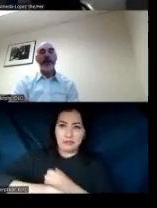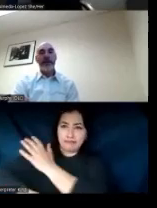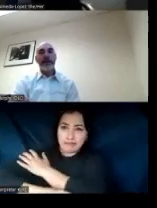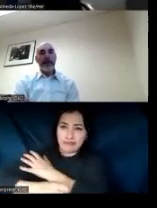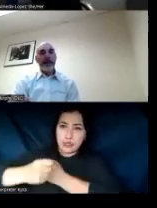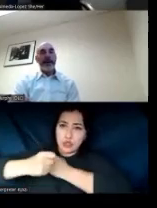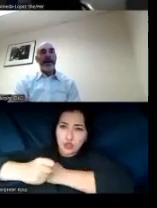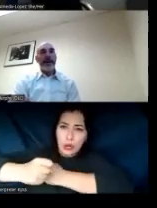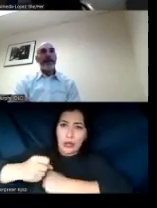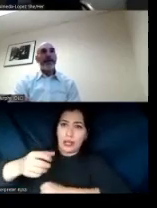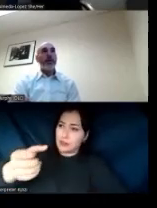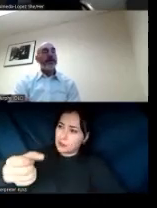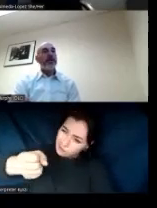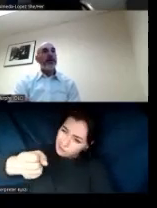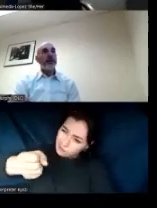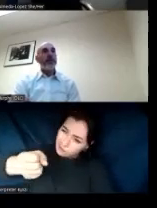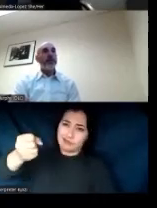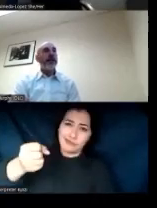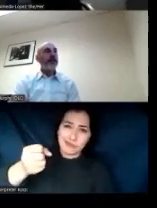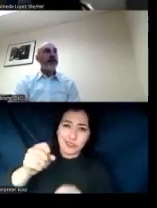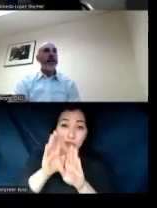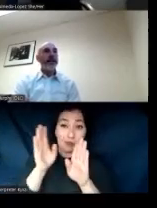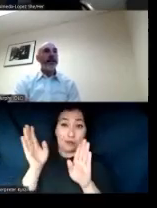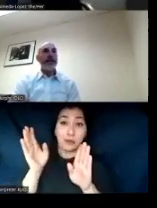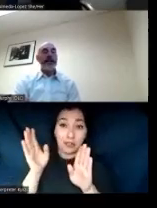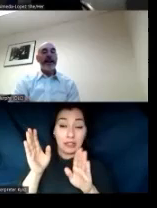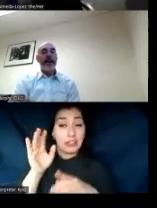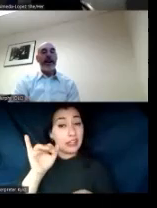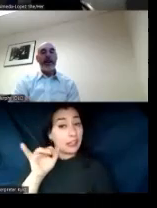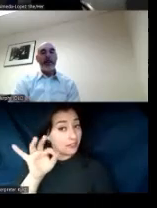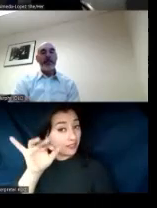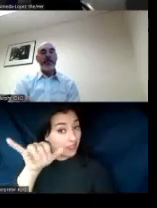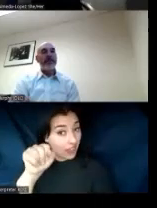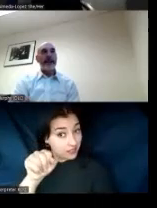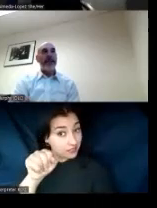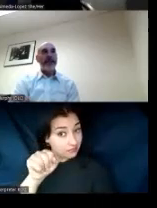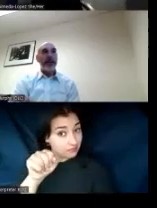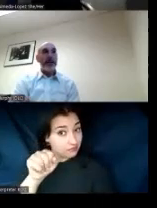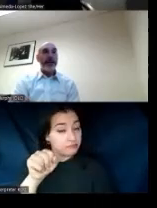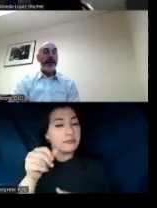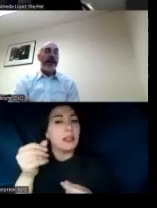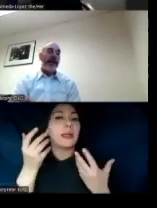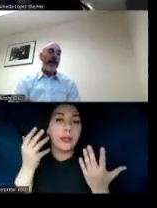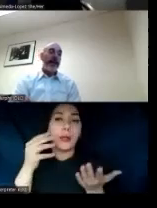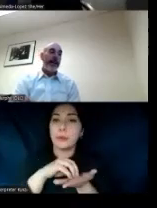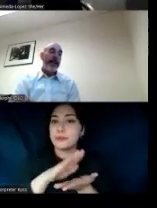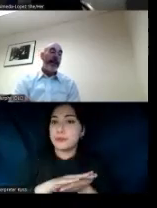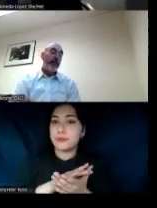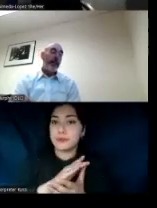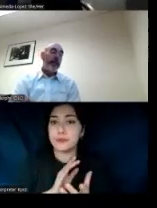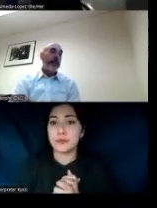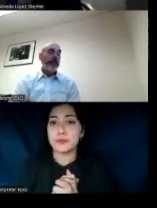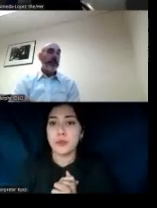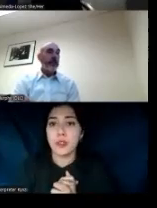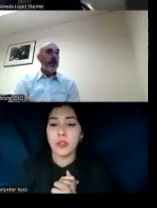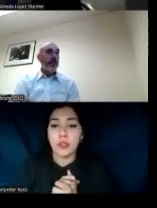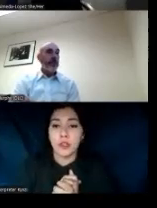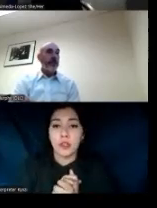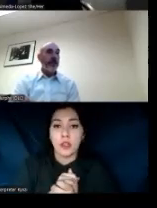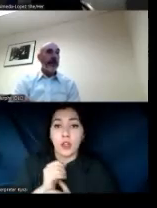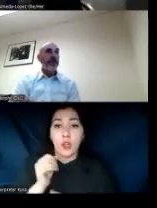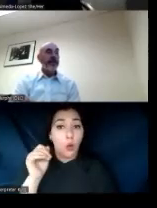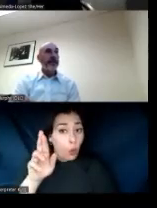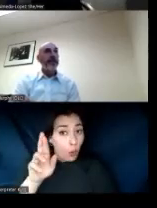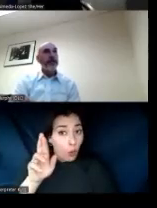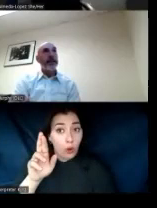to open the door? If it does, let us know. Or if you're